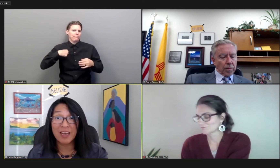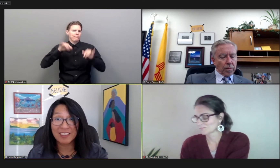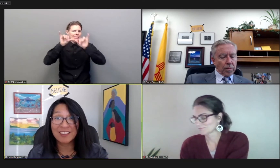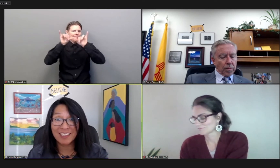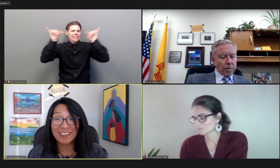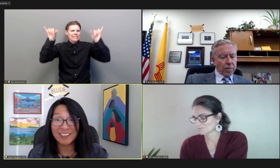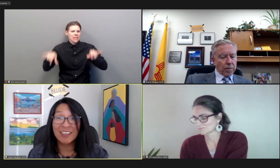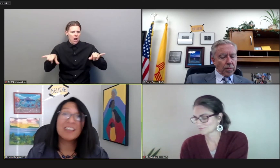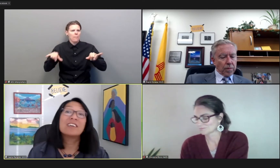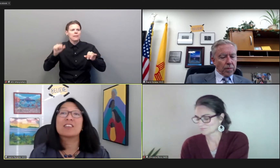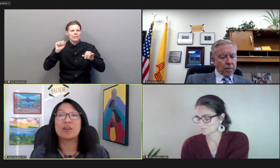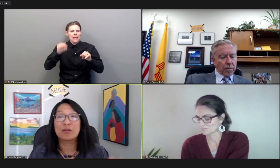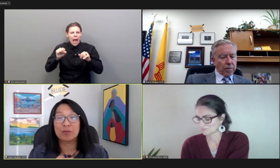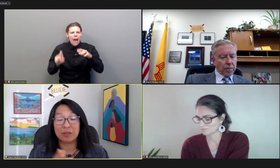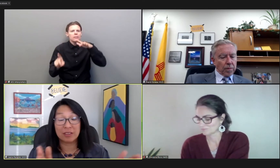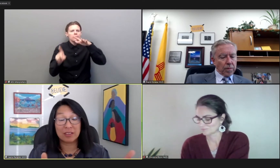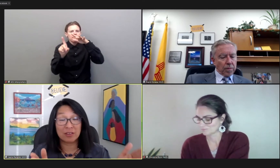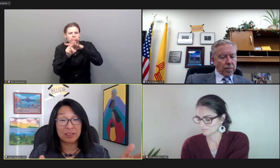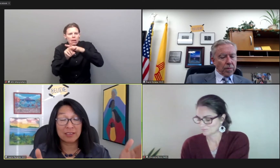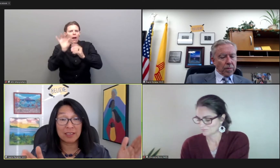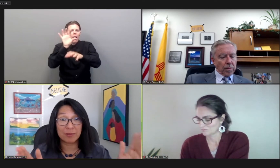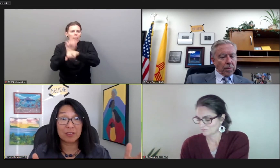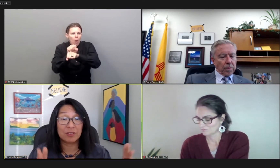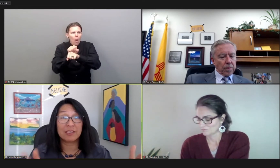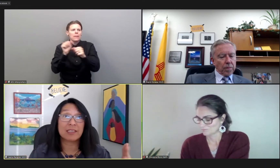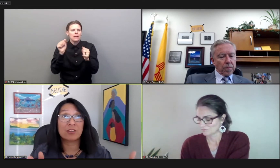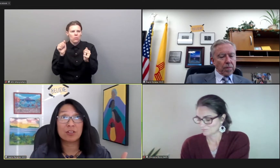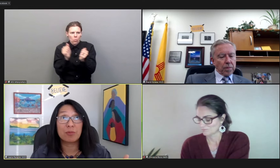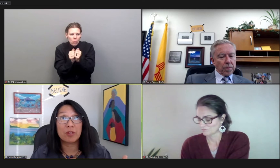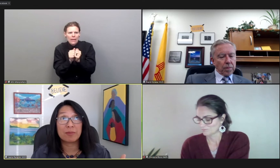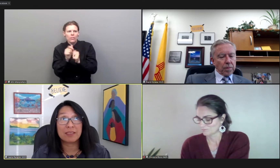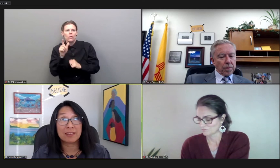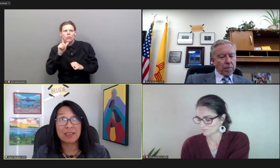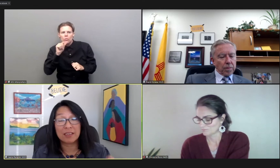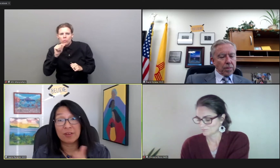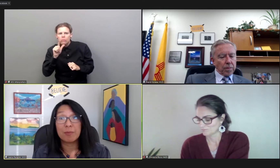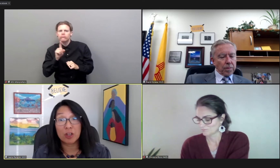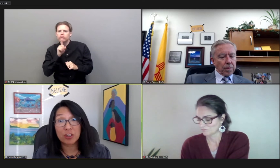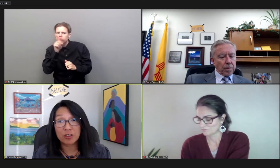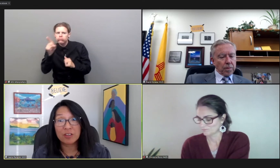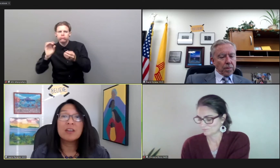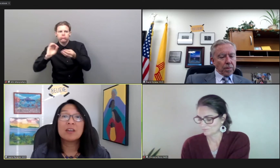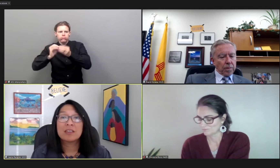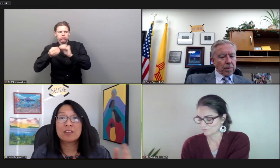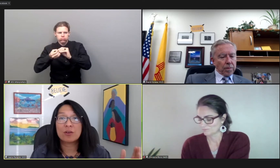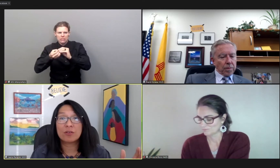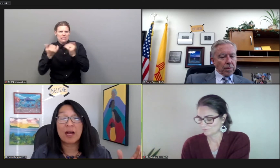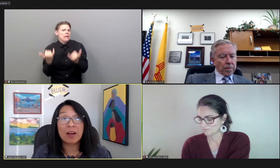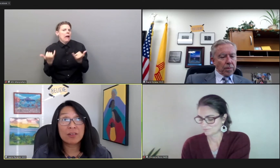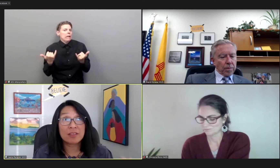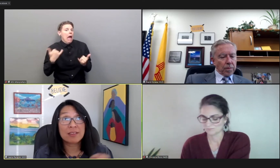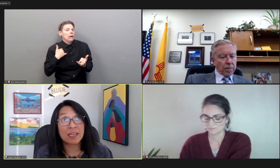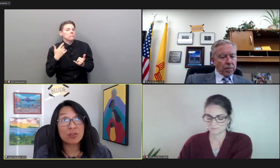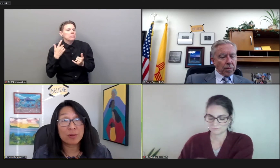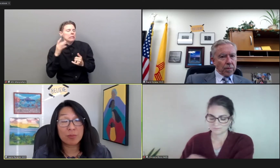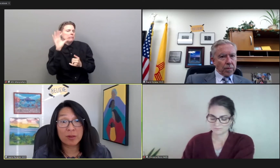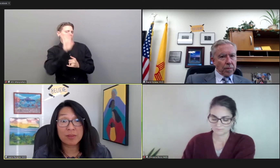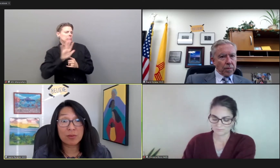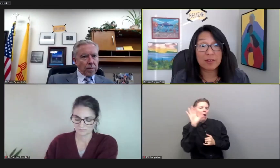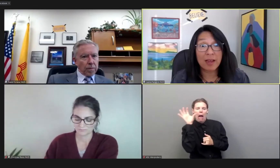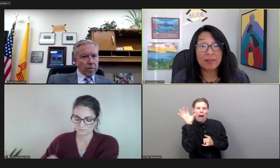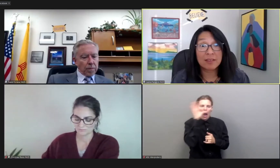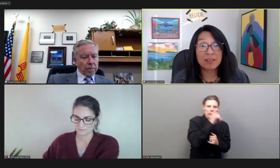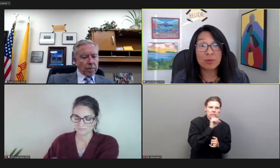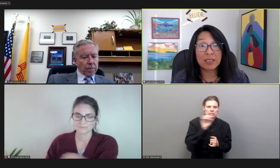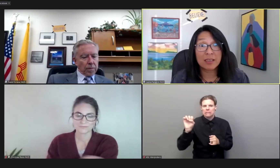become vaccinated. So I'm just using scheduled appointments as kind of a marker. So out of the scheduled appointments